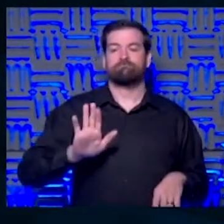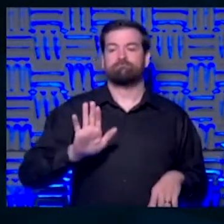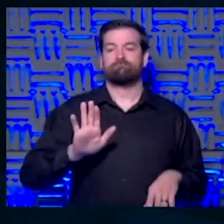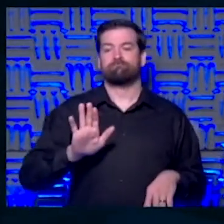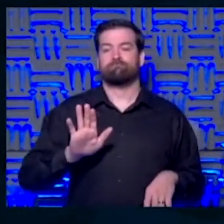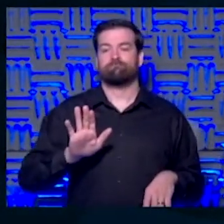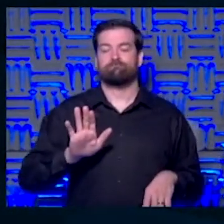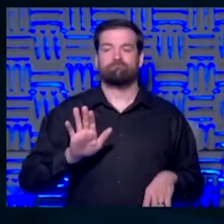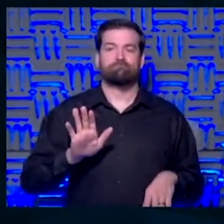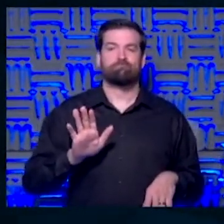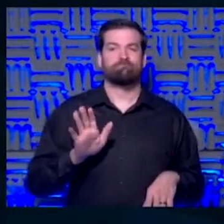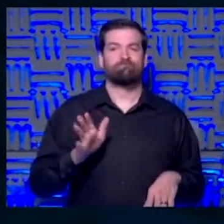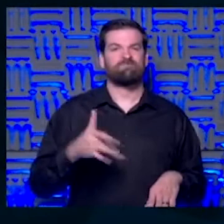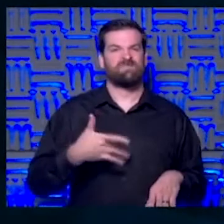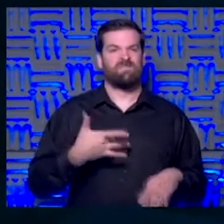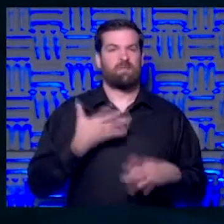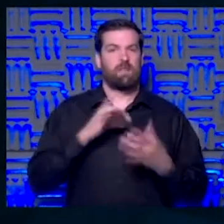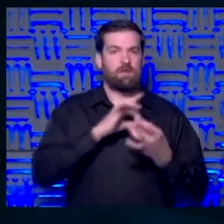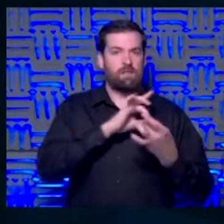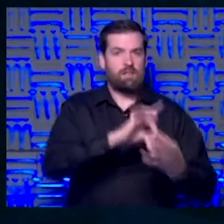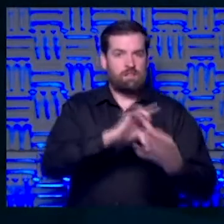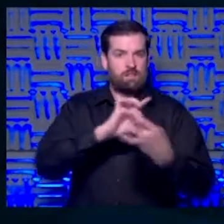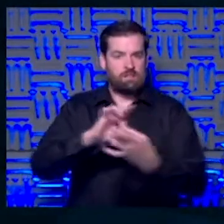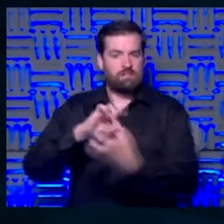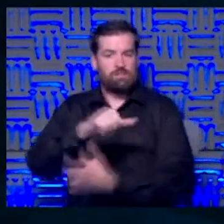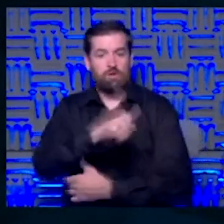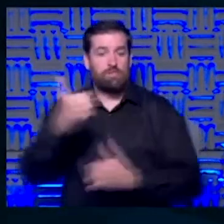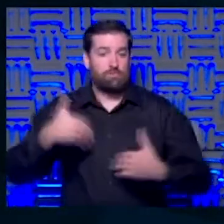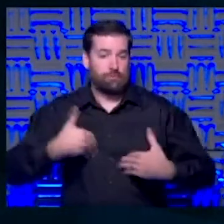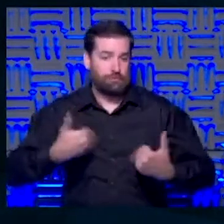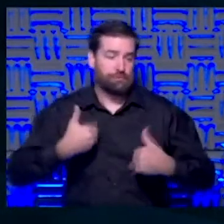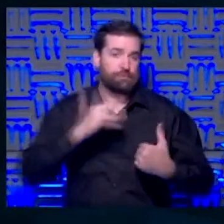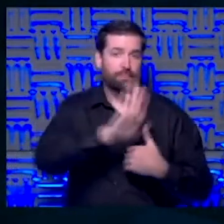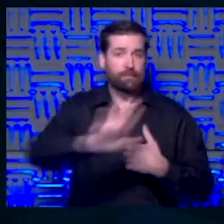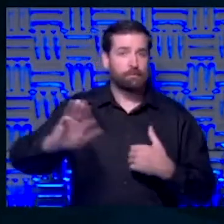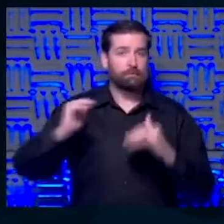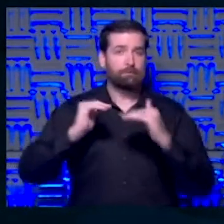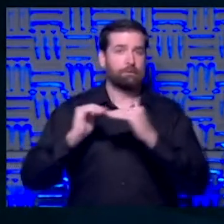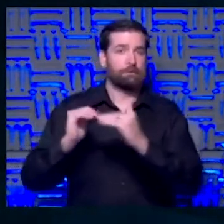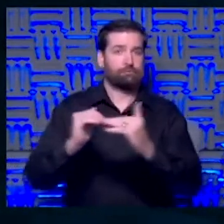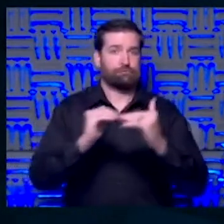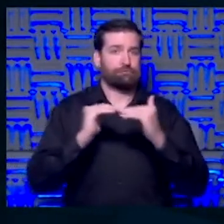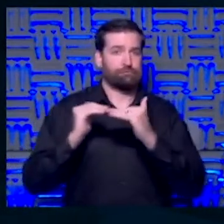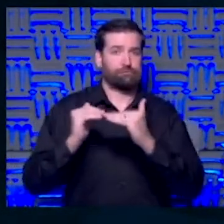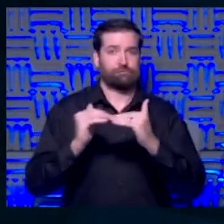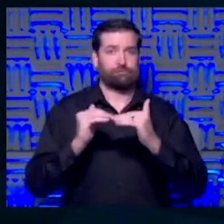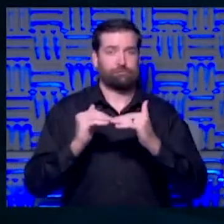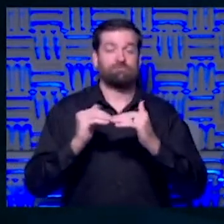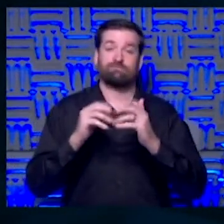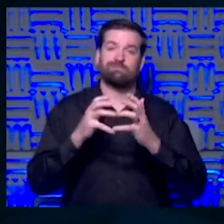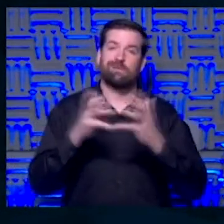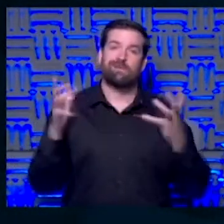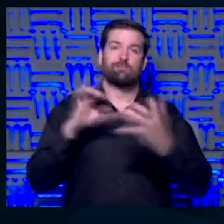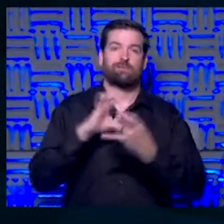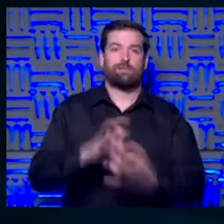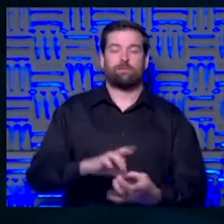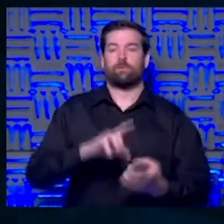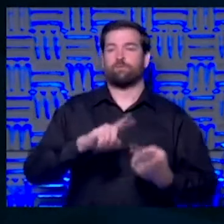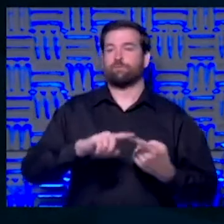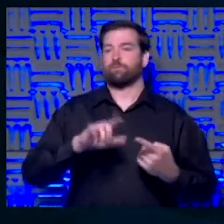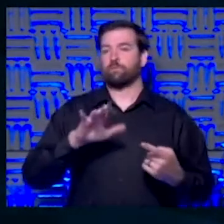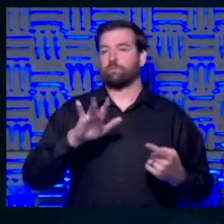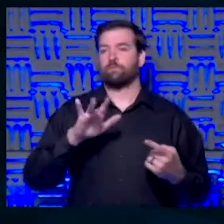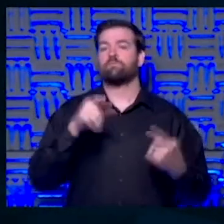terms of their connections to other youth and or their peers. There's a lot that has to do with what goes on